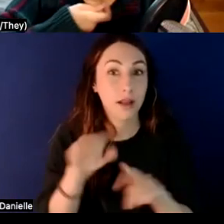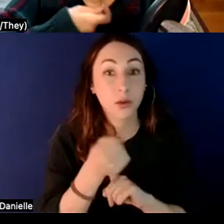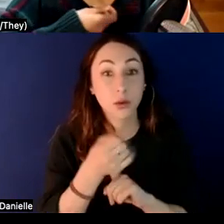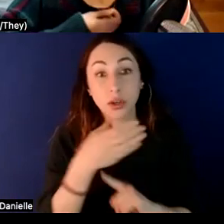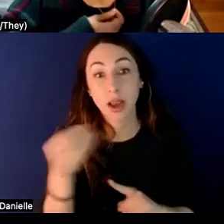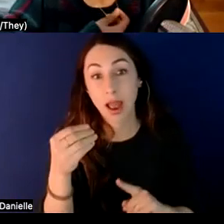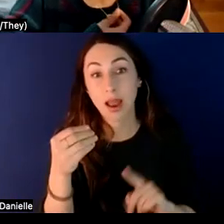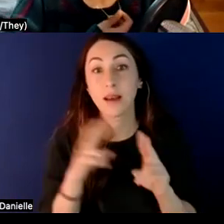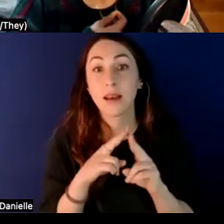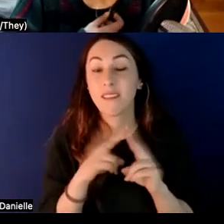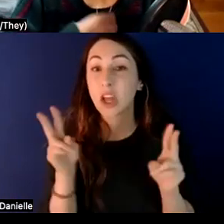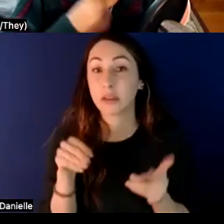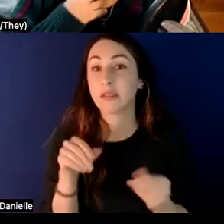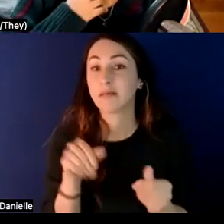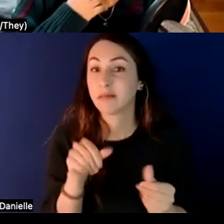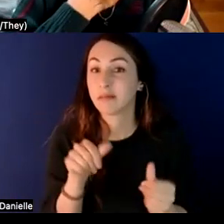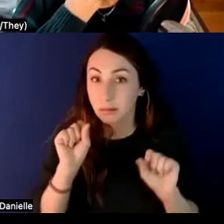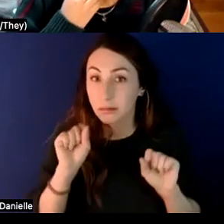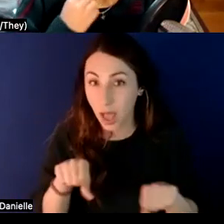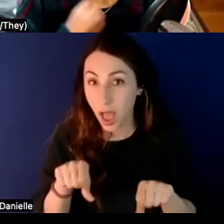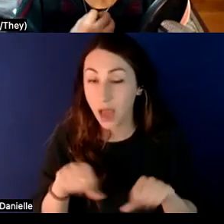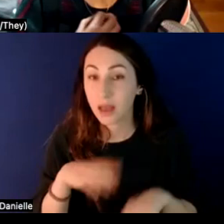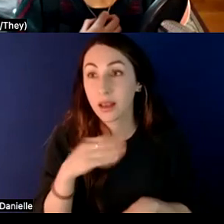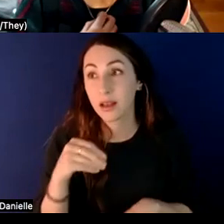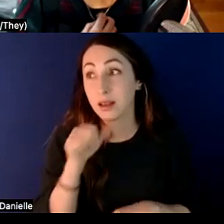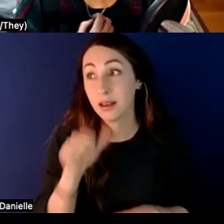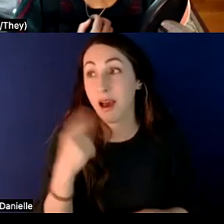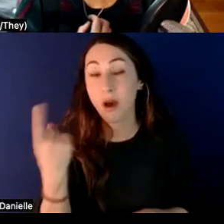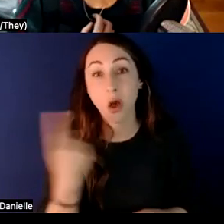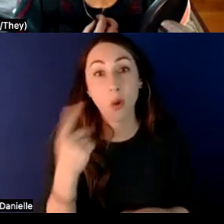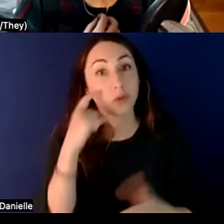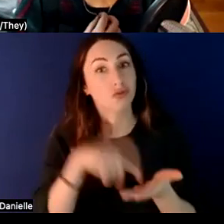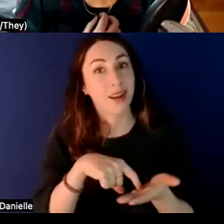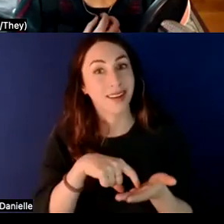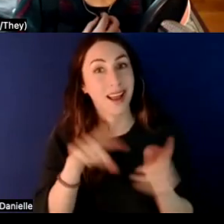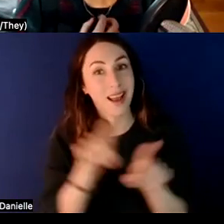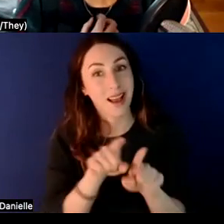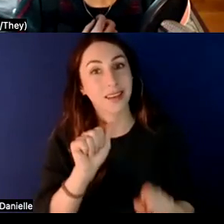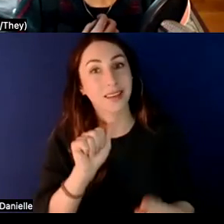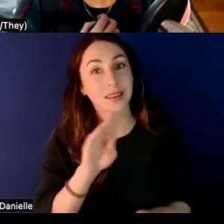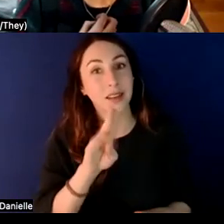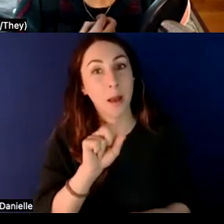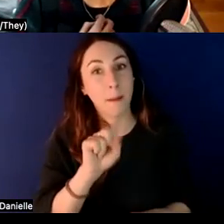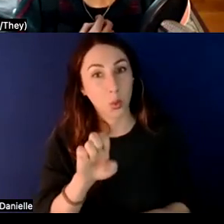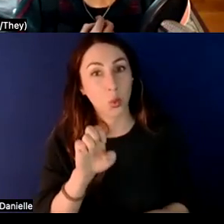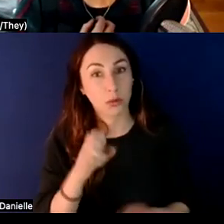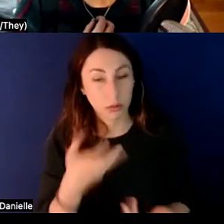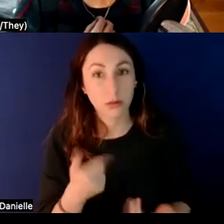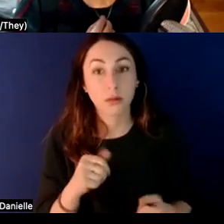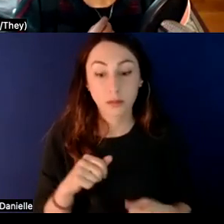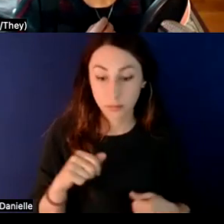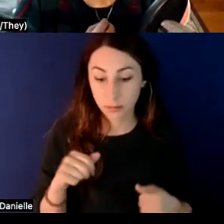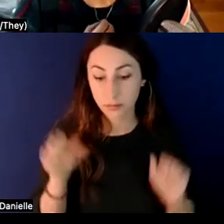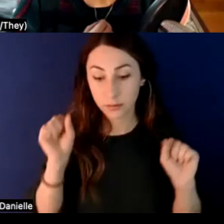very insidious, and it's not always recognized as the abuse that it is. And it